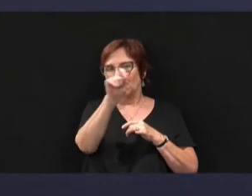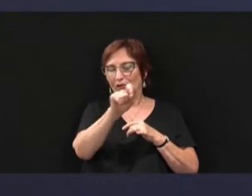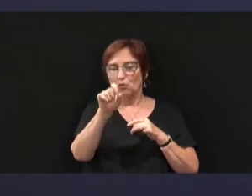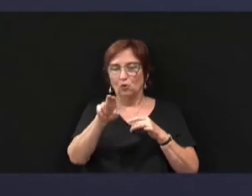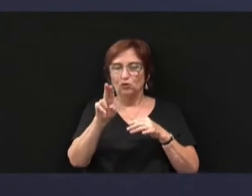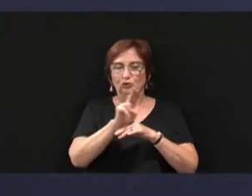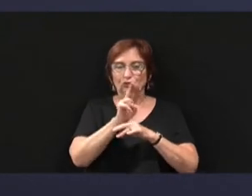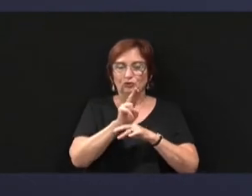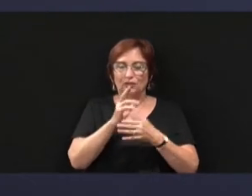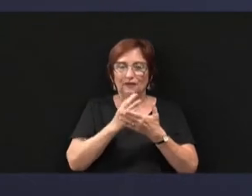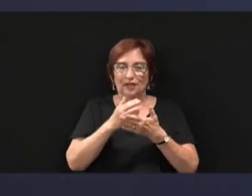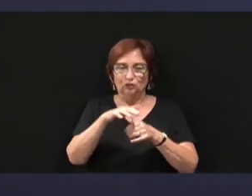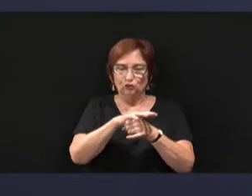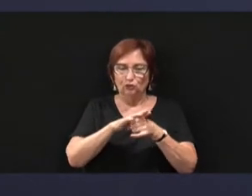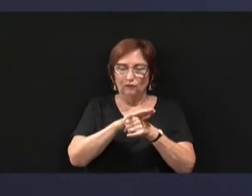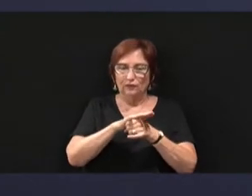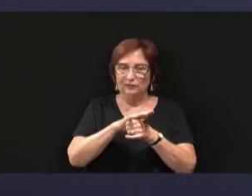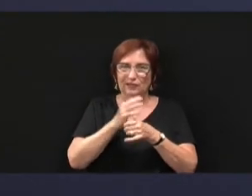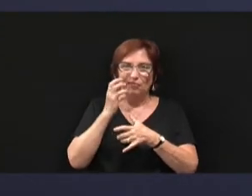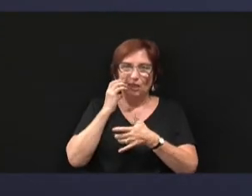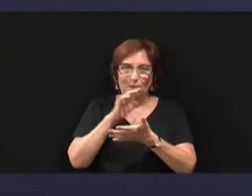surface of some sort.